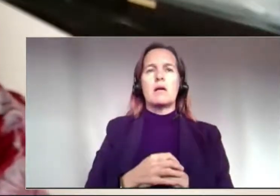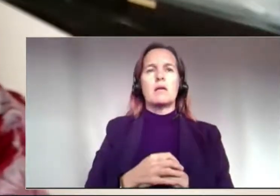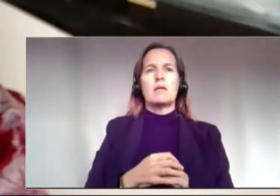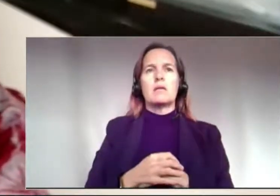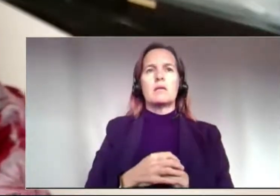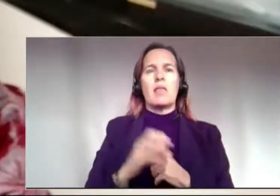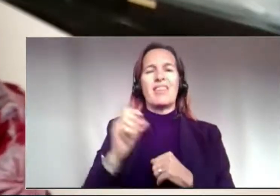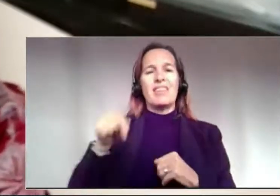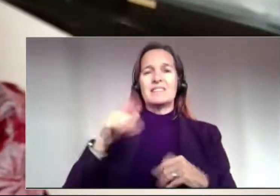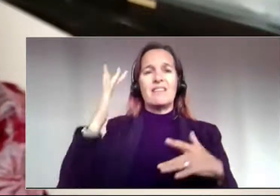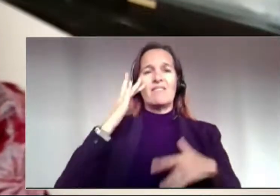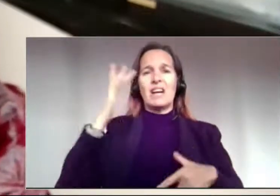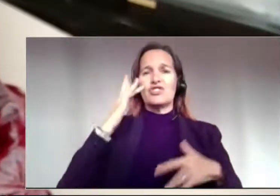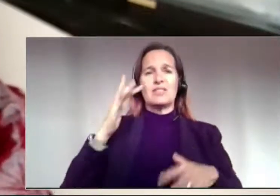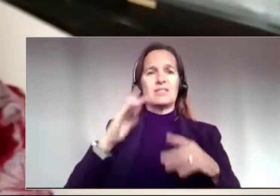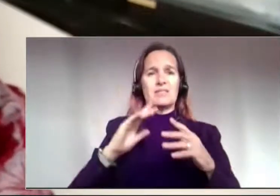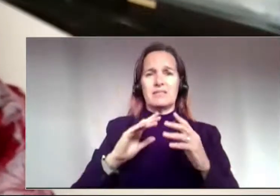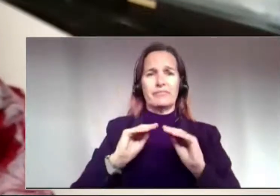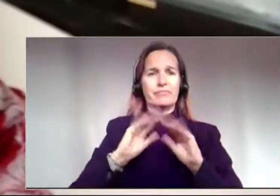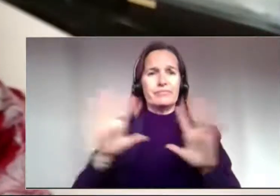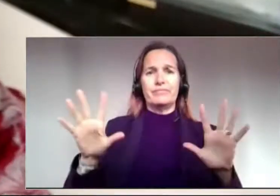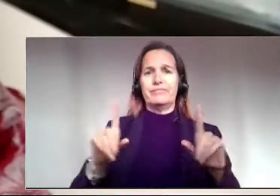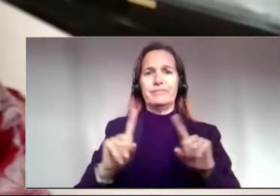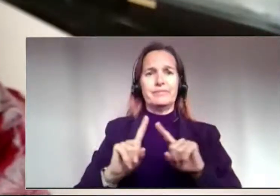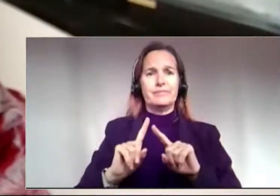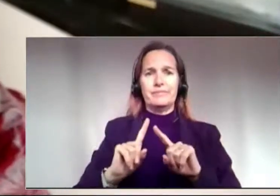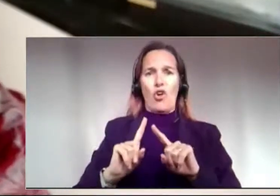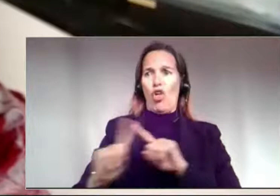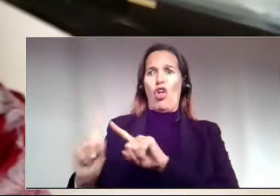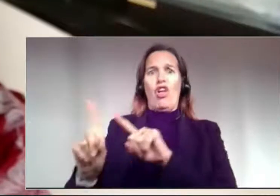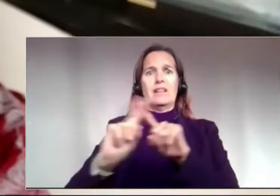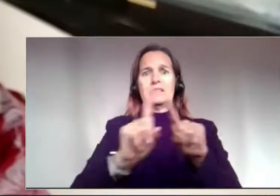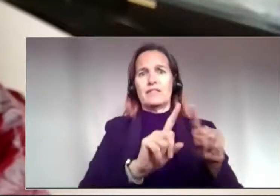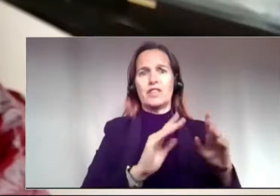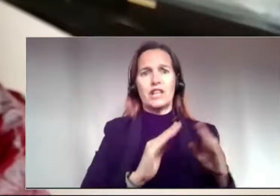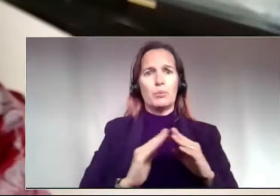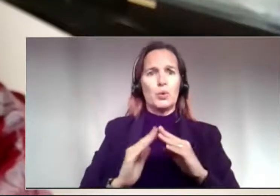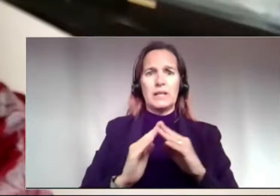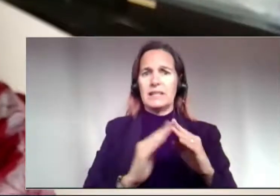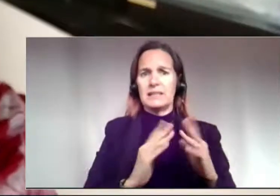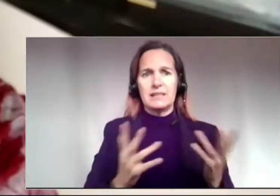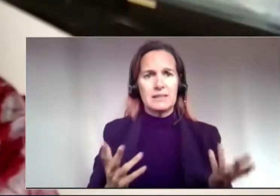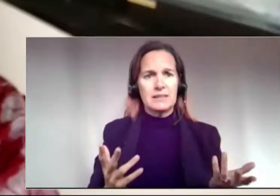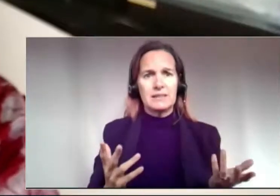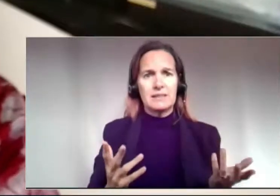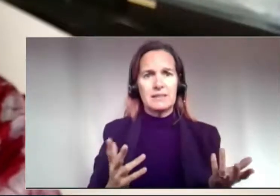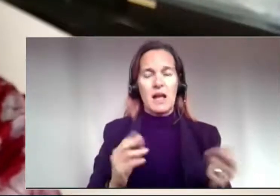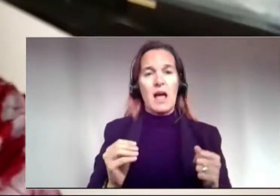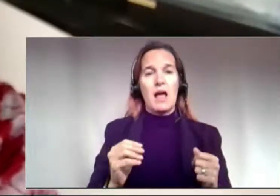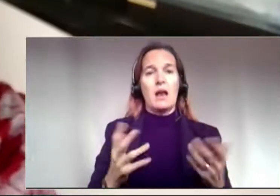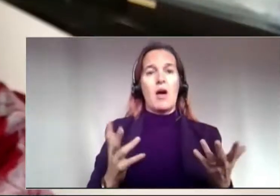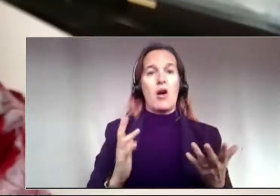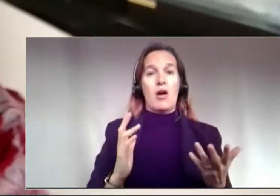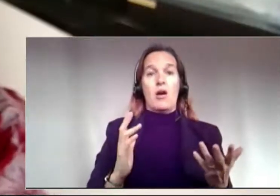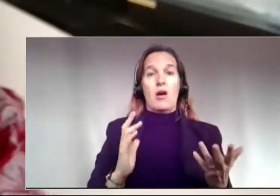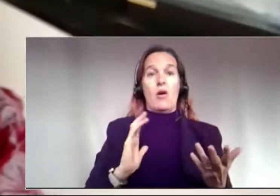infection affects different communities differently, and our livelihoods and our lives before affect us differently. A great